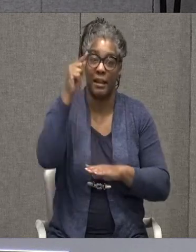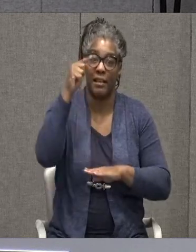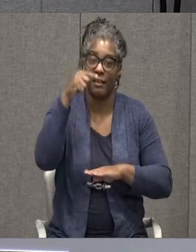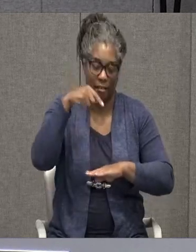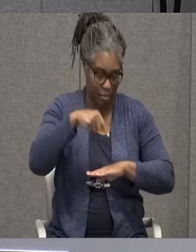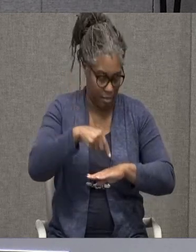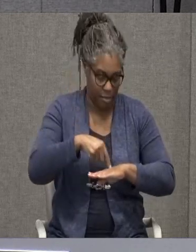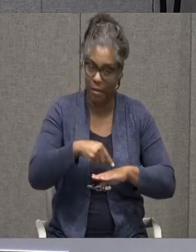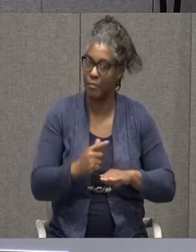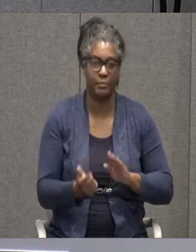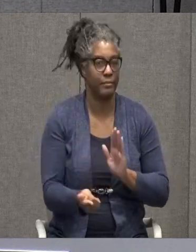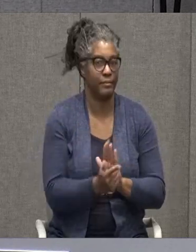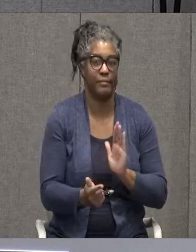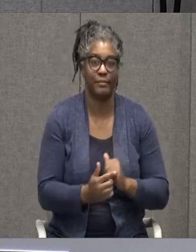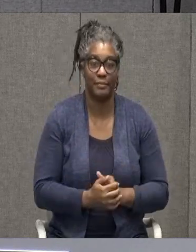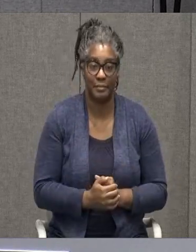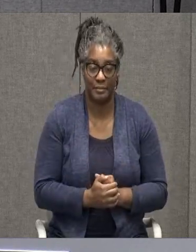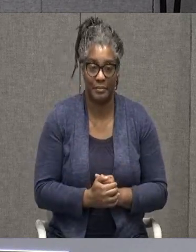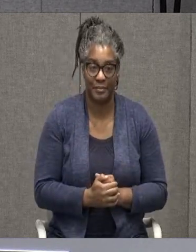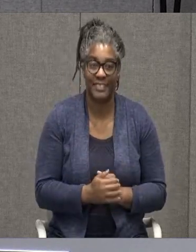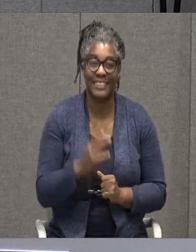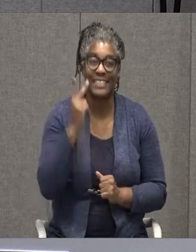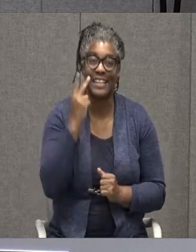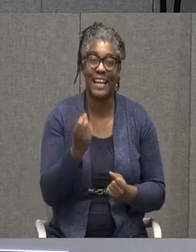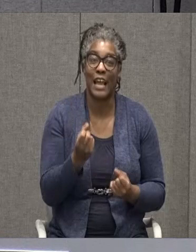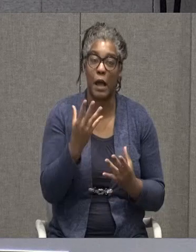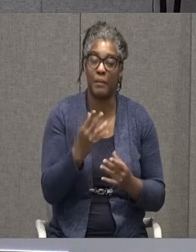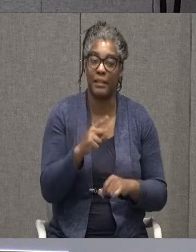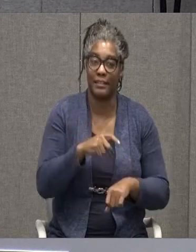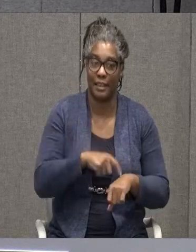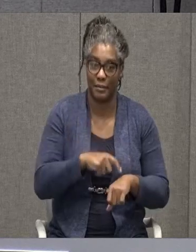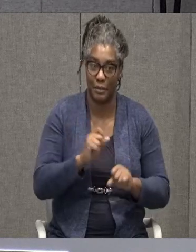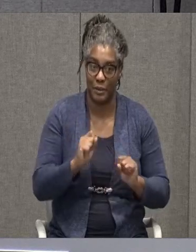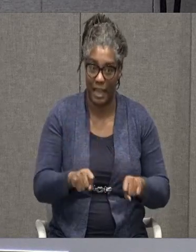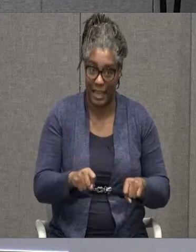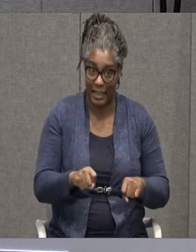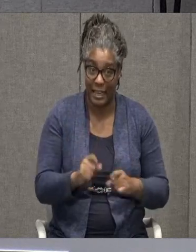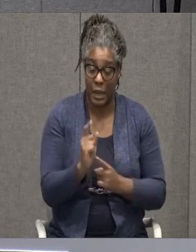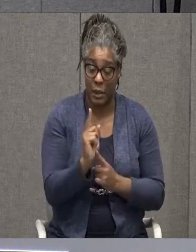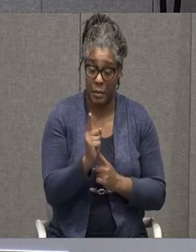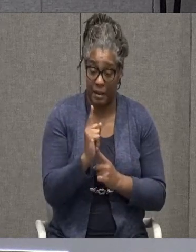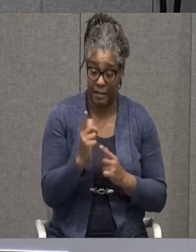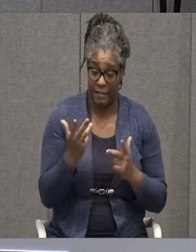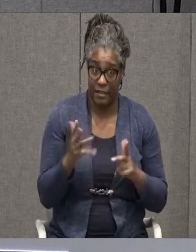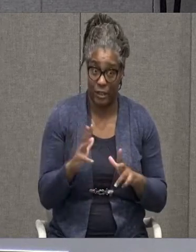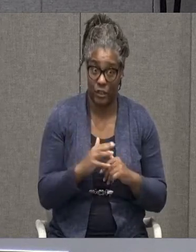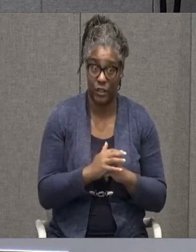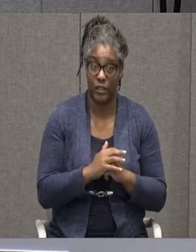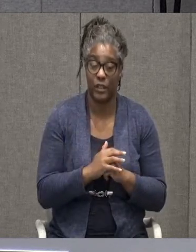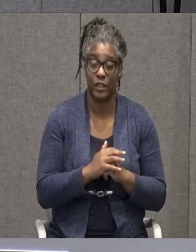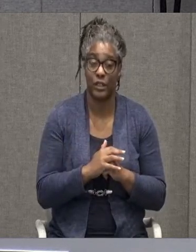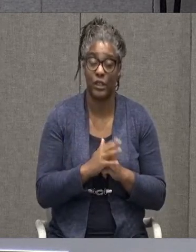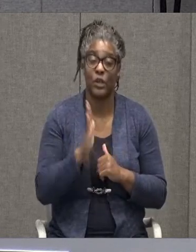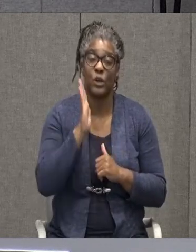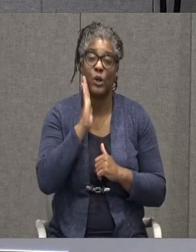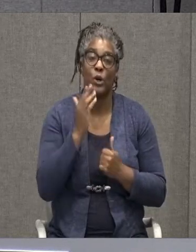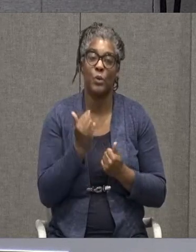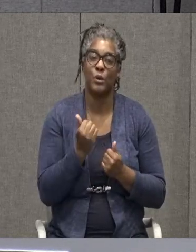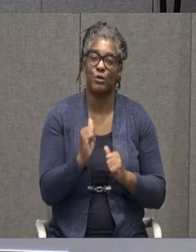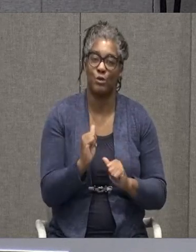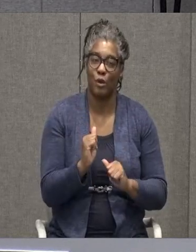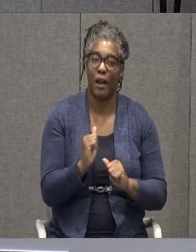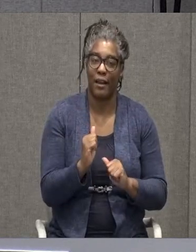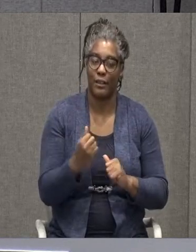how many times we're able to do this. After that minute, we'll try to maybe beat our score from